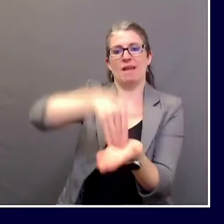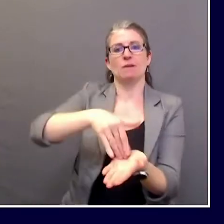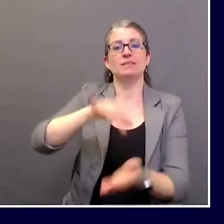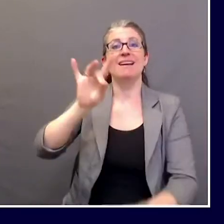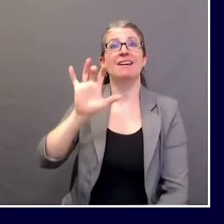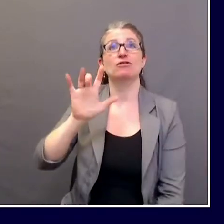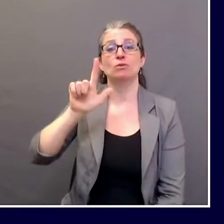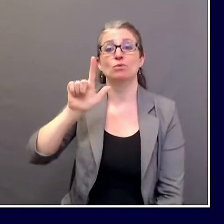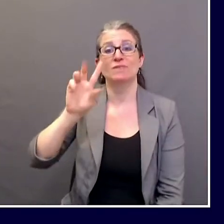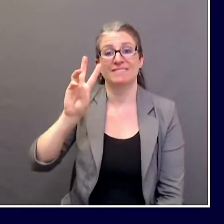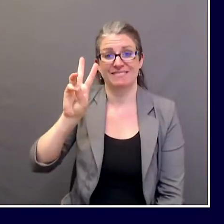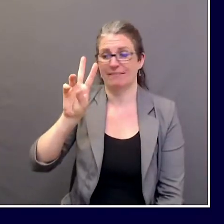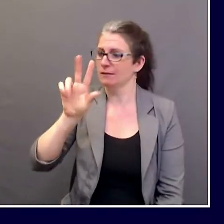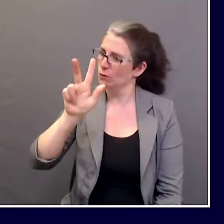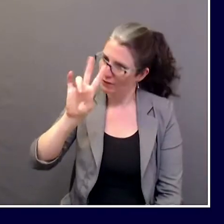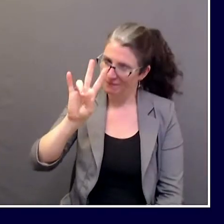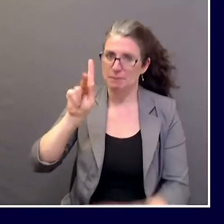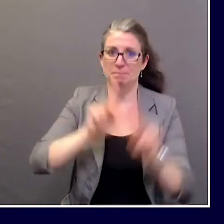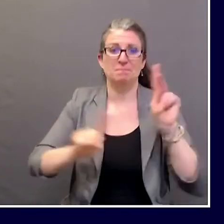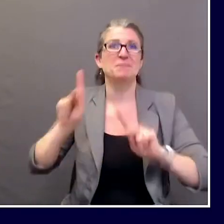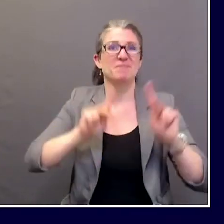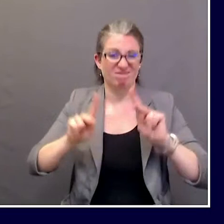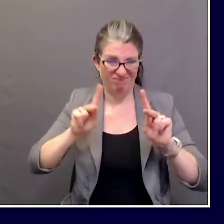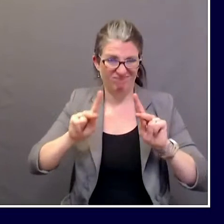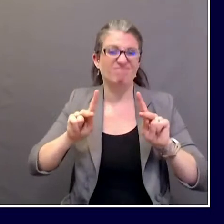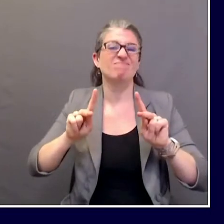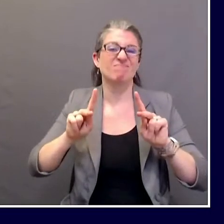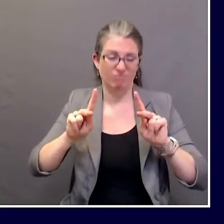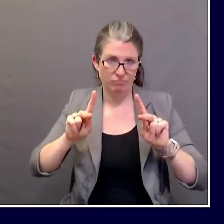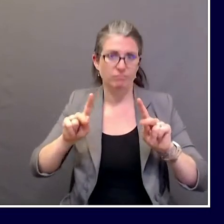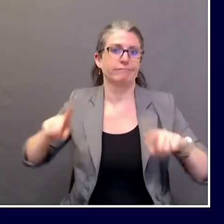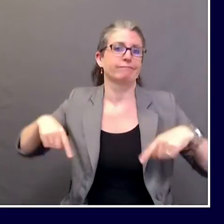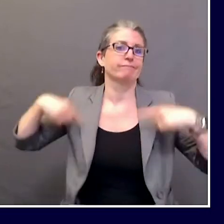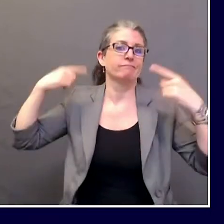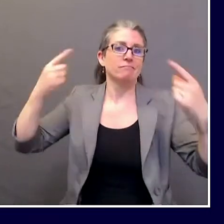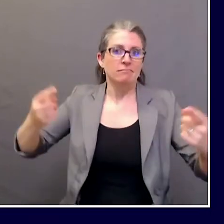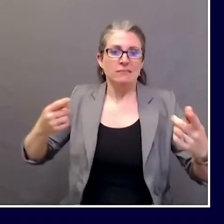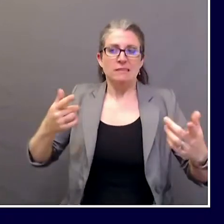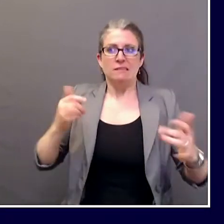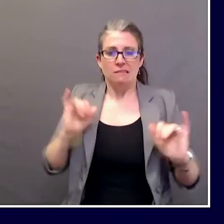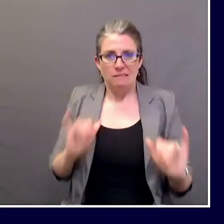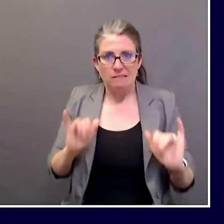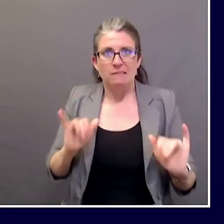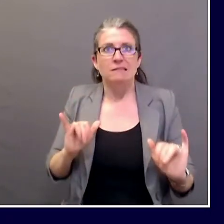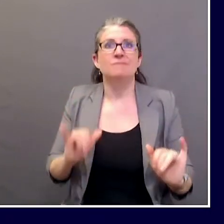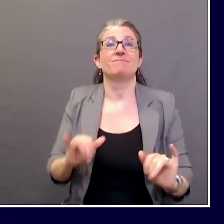54,827 cases of COVID-19 across the state. That represents an increase of